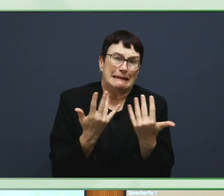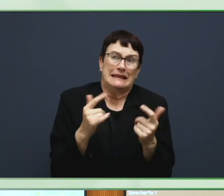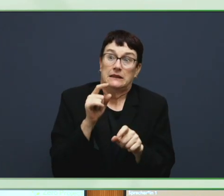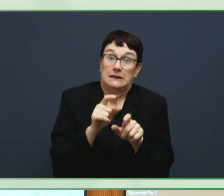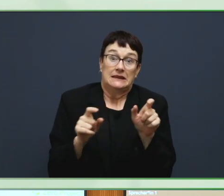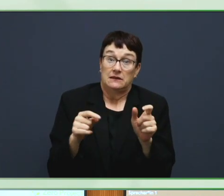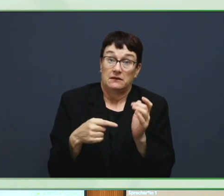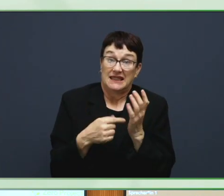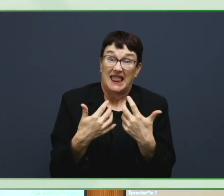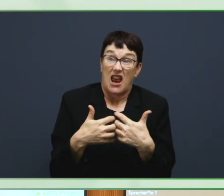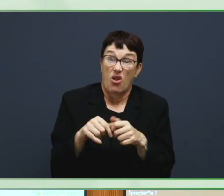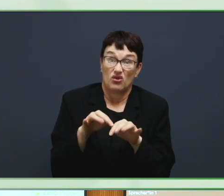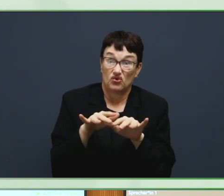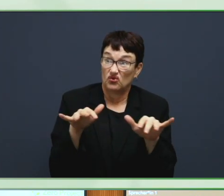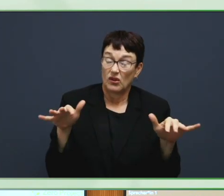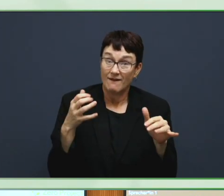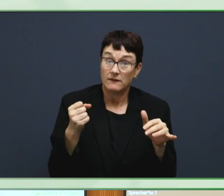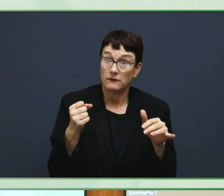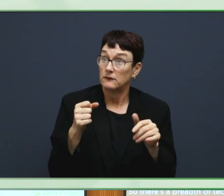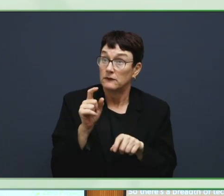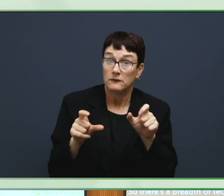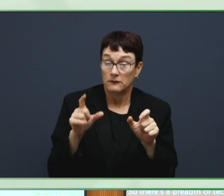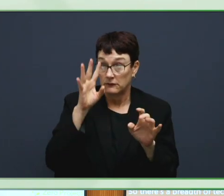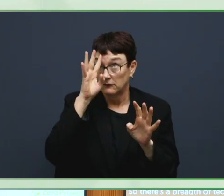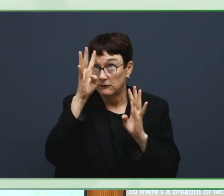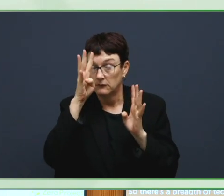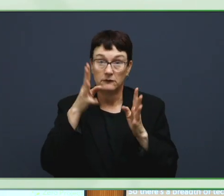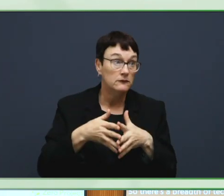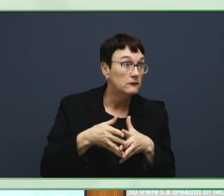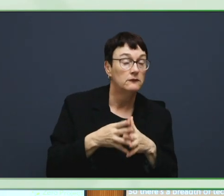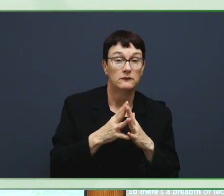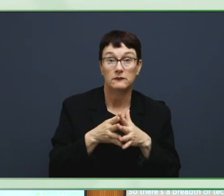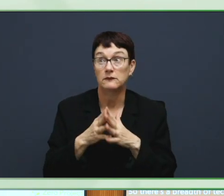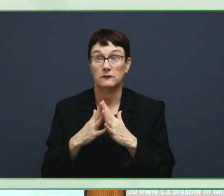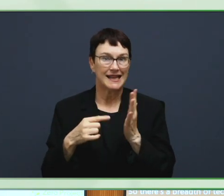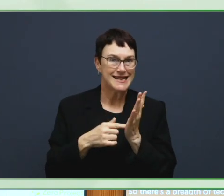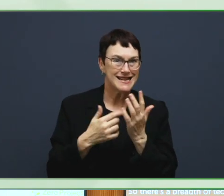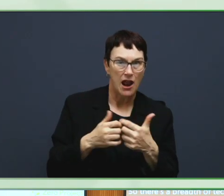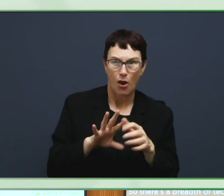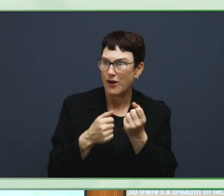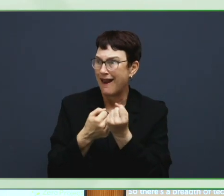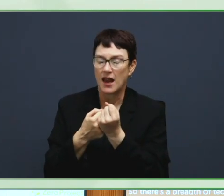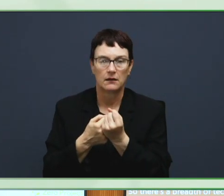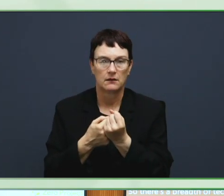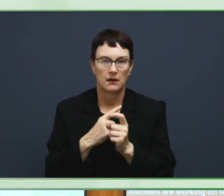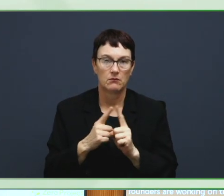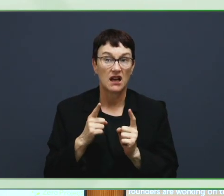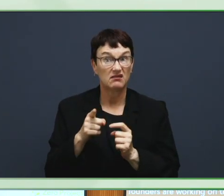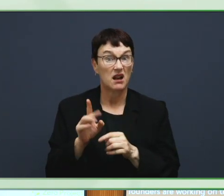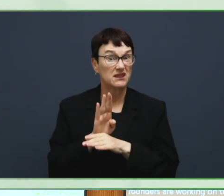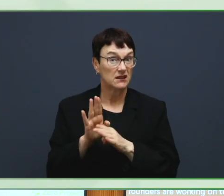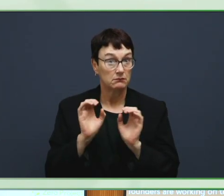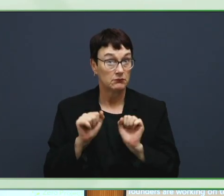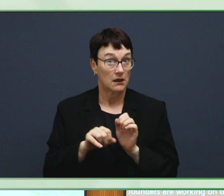and innovations that founders are working on that not only make their businesses better, but the